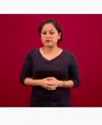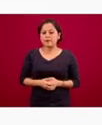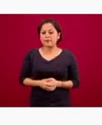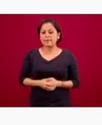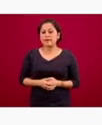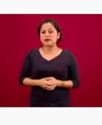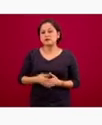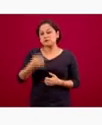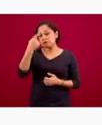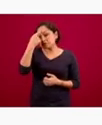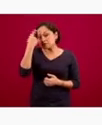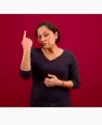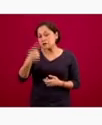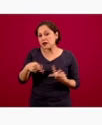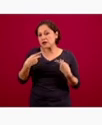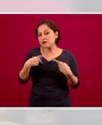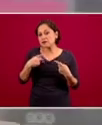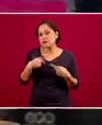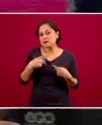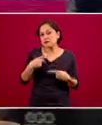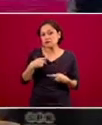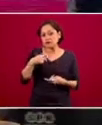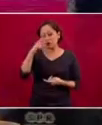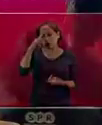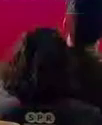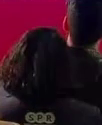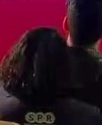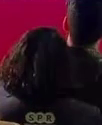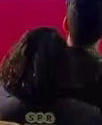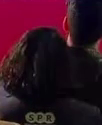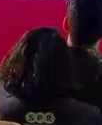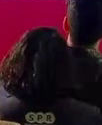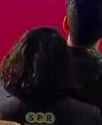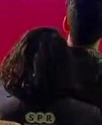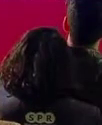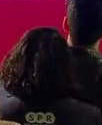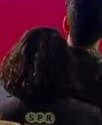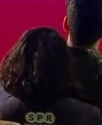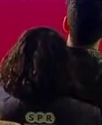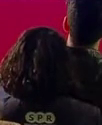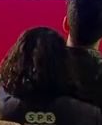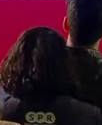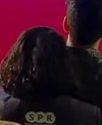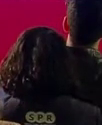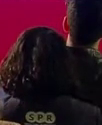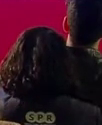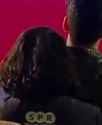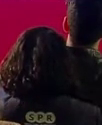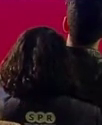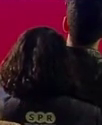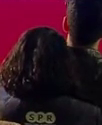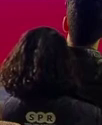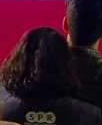and they all have specialized personnel that is able to provide